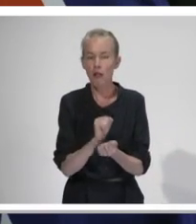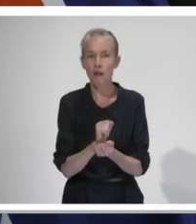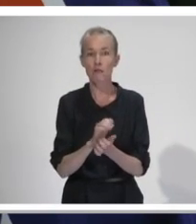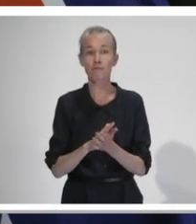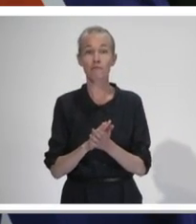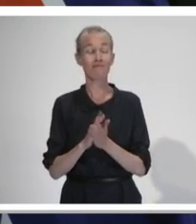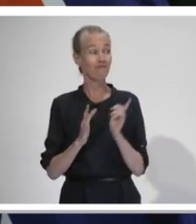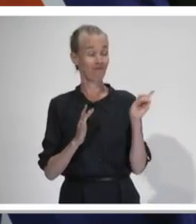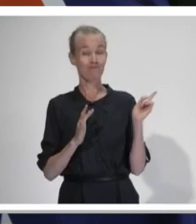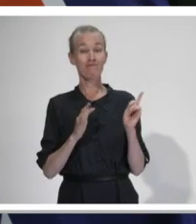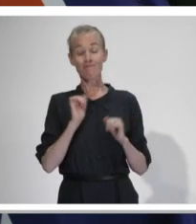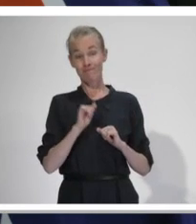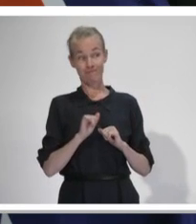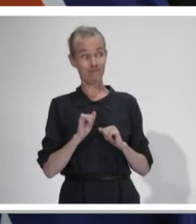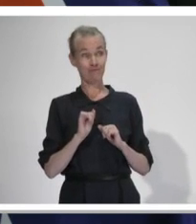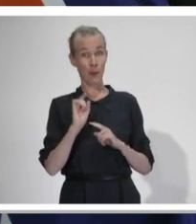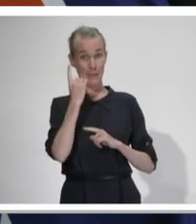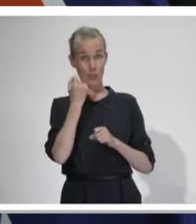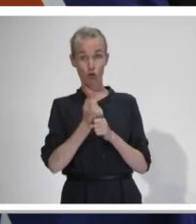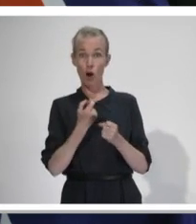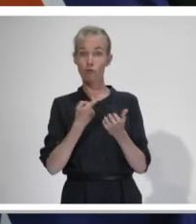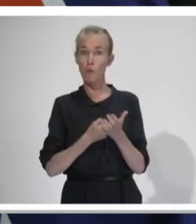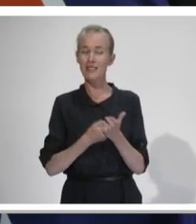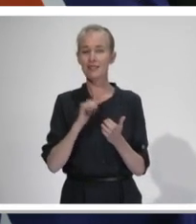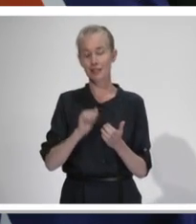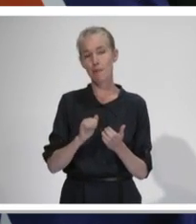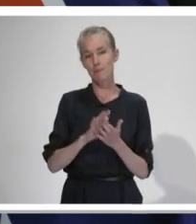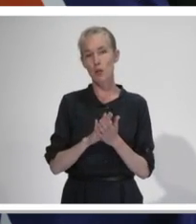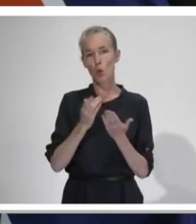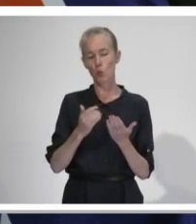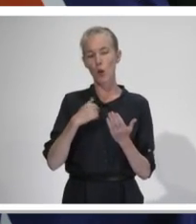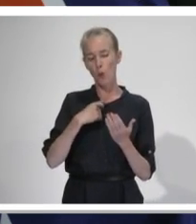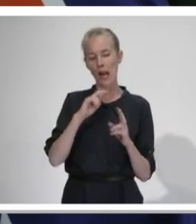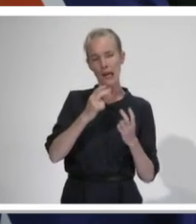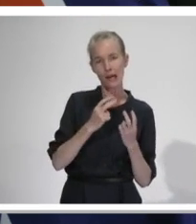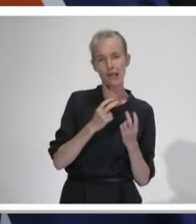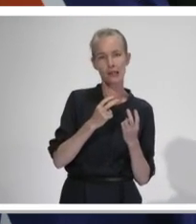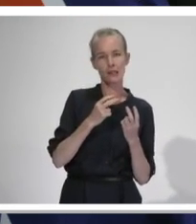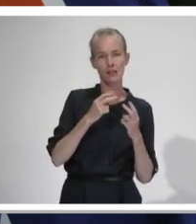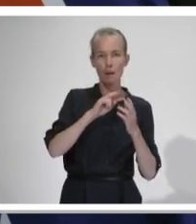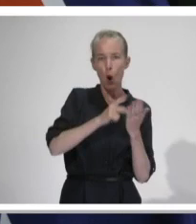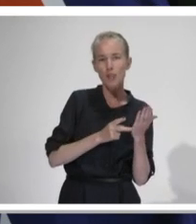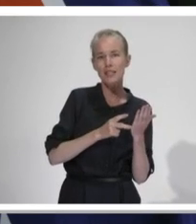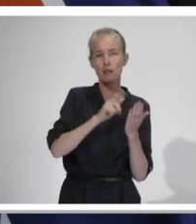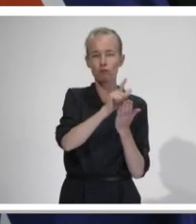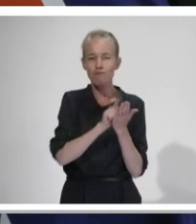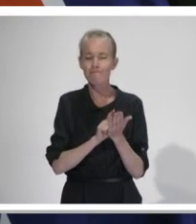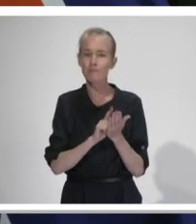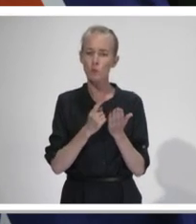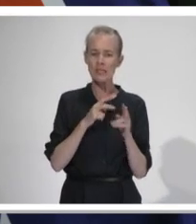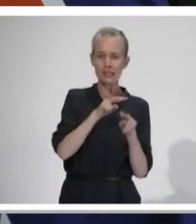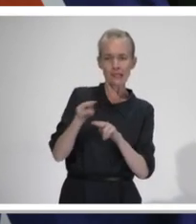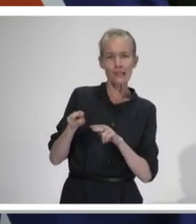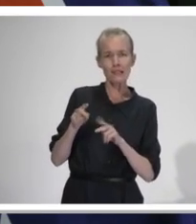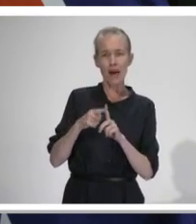look overall at how we support businesses to get through this. Our focus has been on those that are vulnerable but viable, and we'll continue to